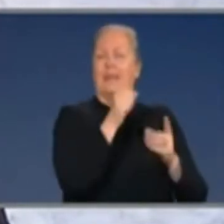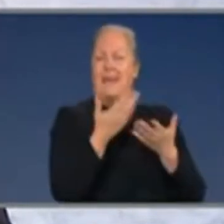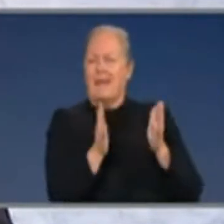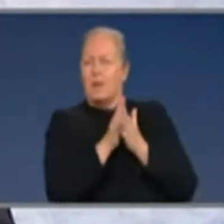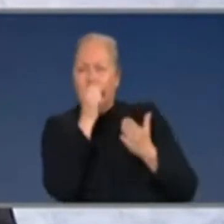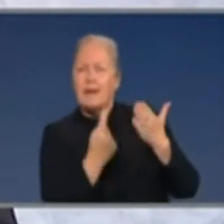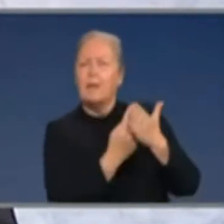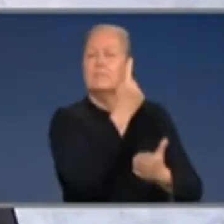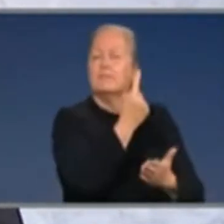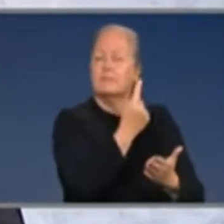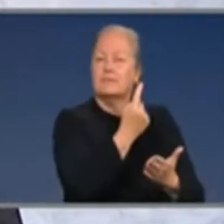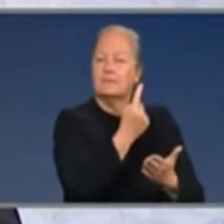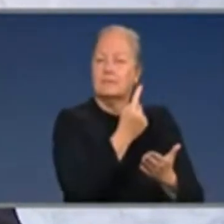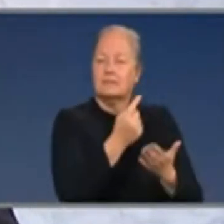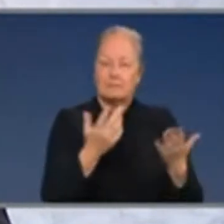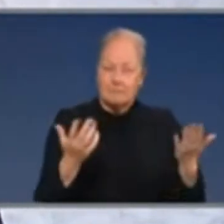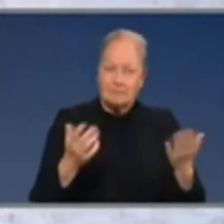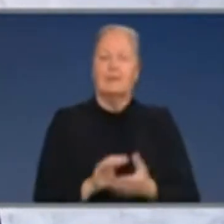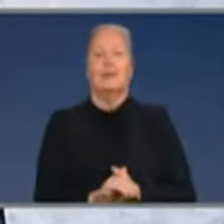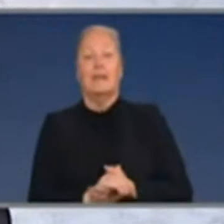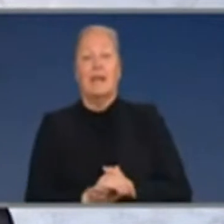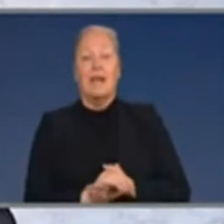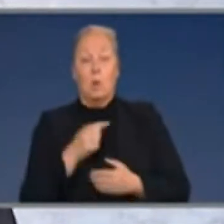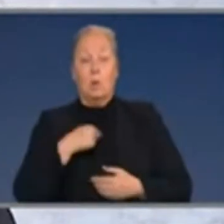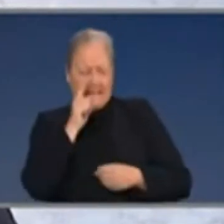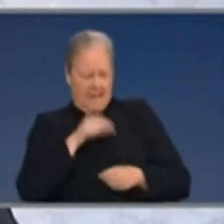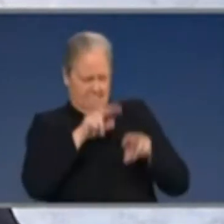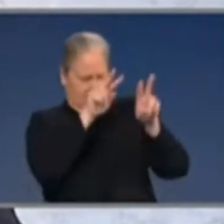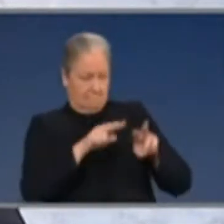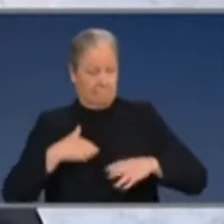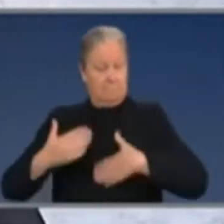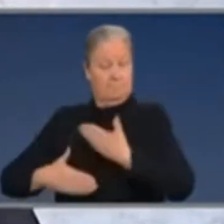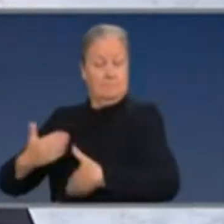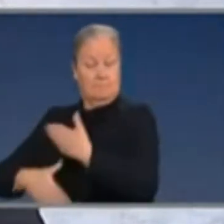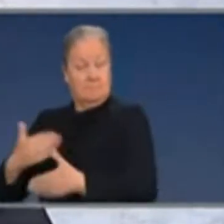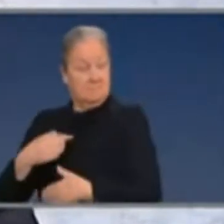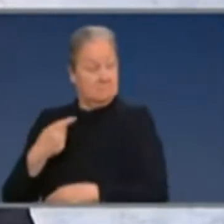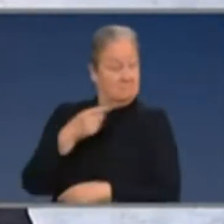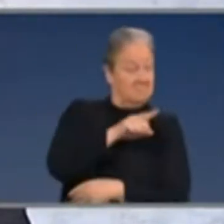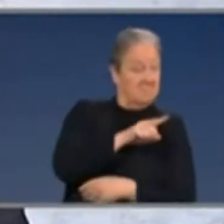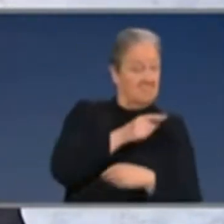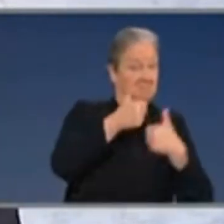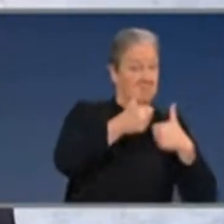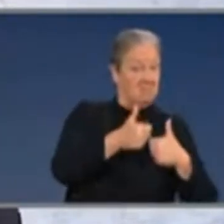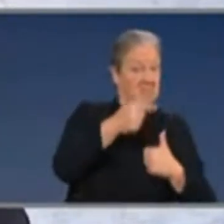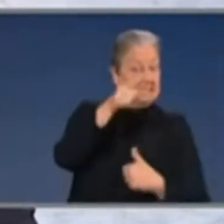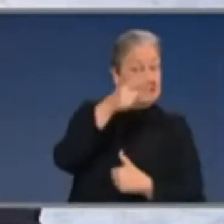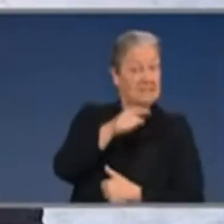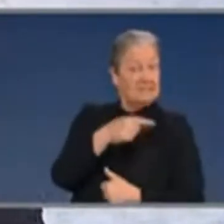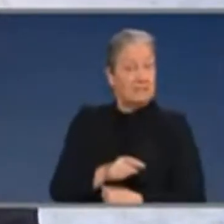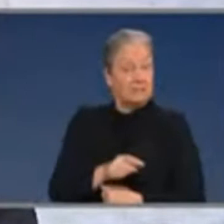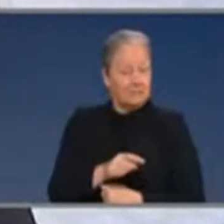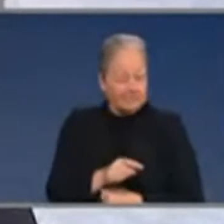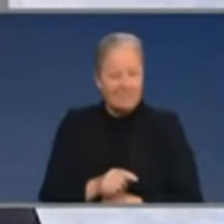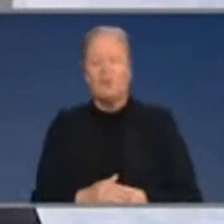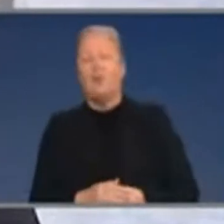that goal, and how we're progressing against those key data points. And it gets granular. It says we're not